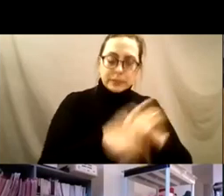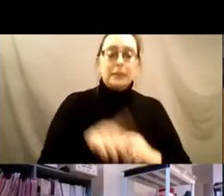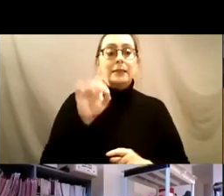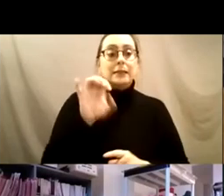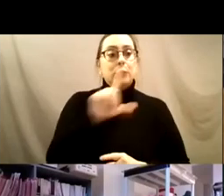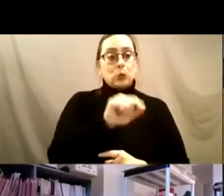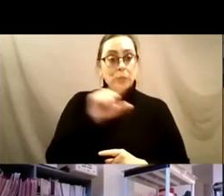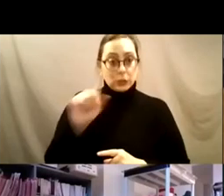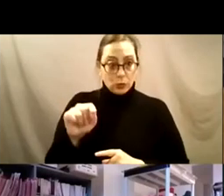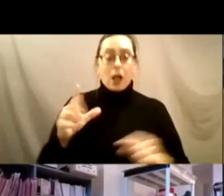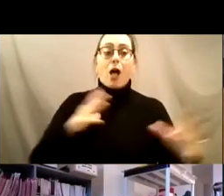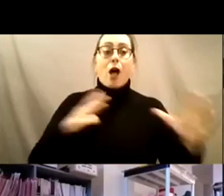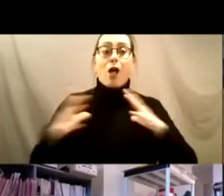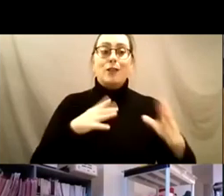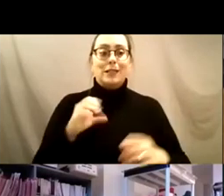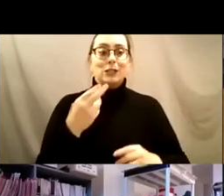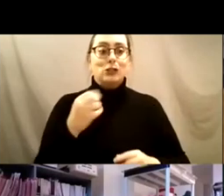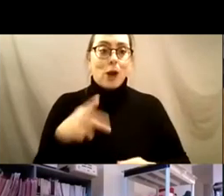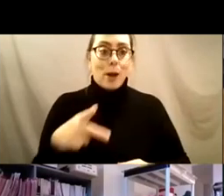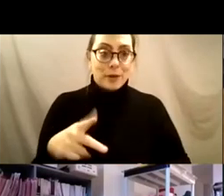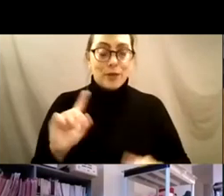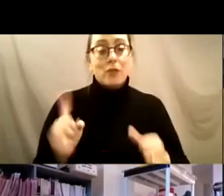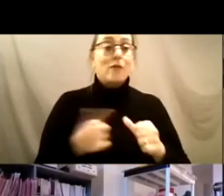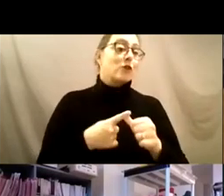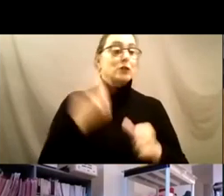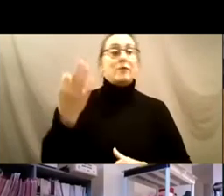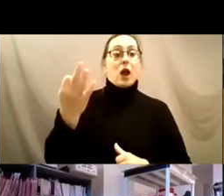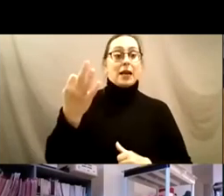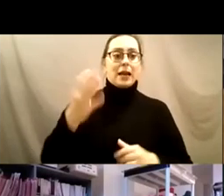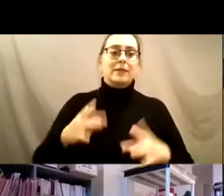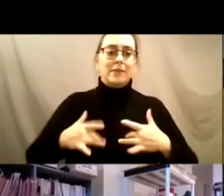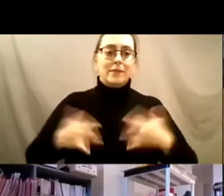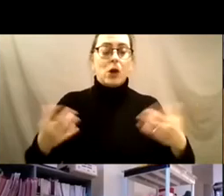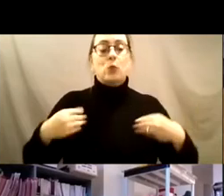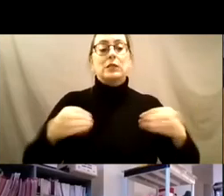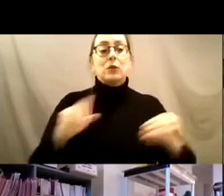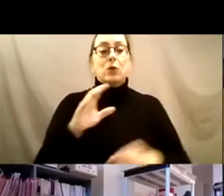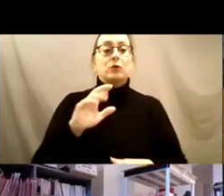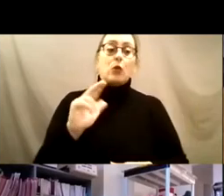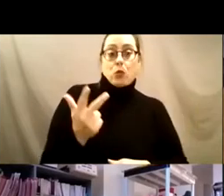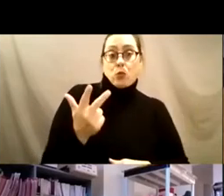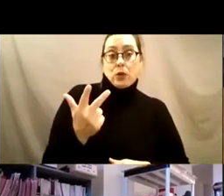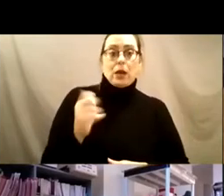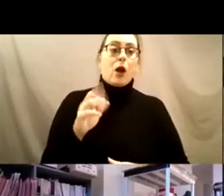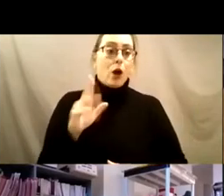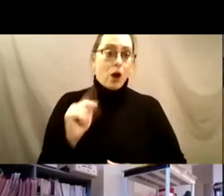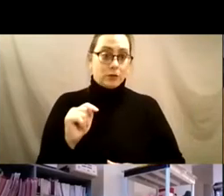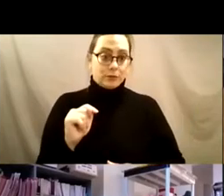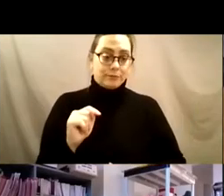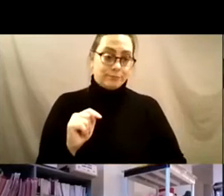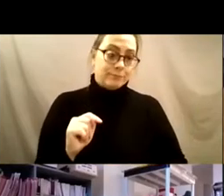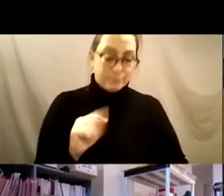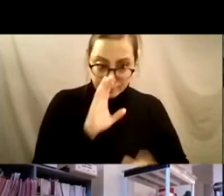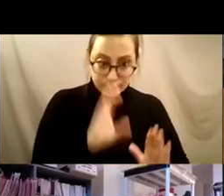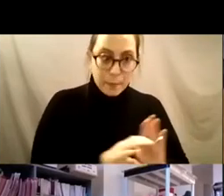decided to do a holiday shop for our first Fridays, and we sold 3 artworks, which was not too bad. I also